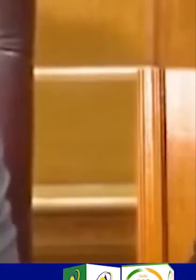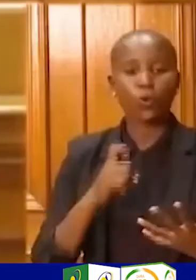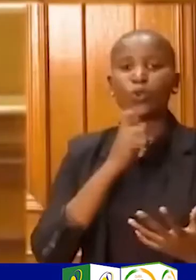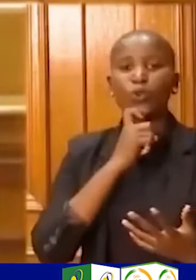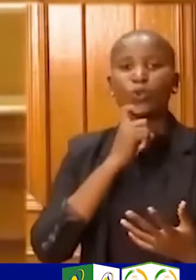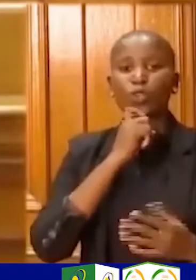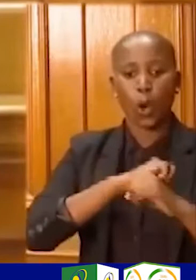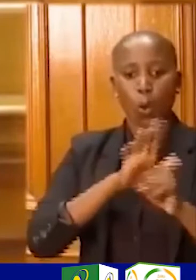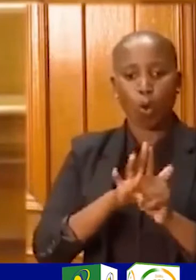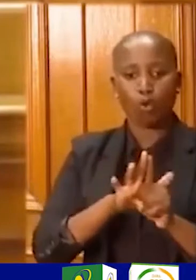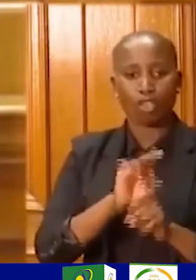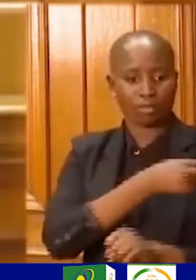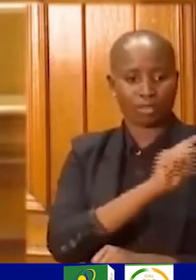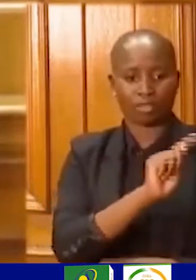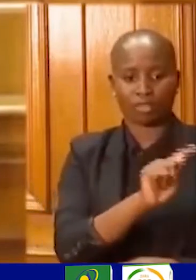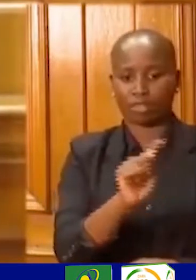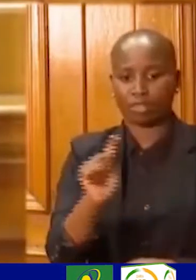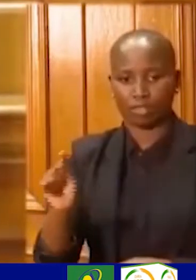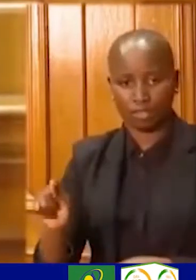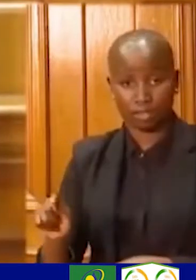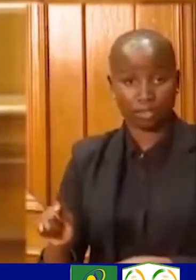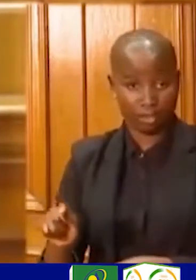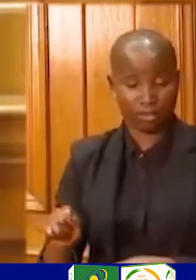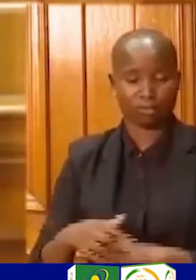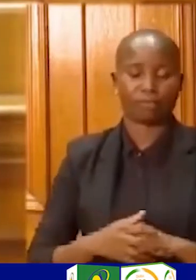immunity. As the chair of the African Union,